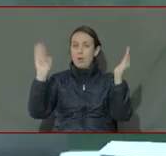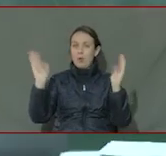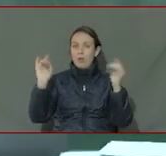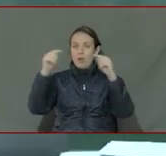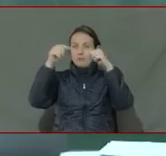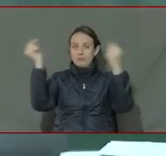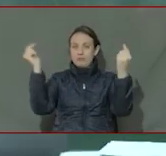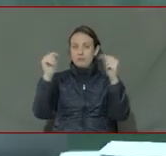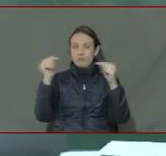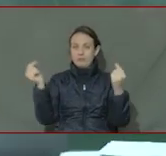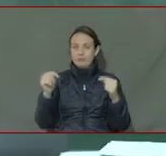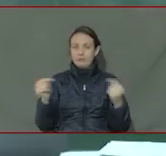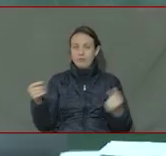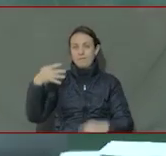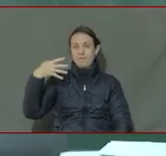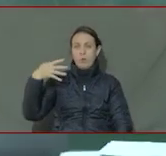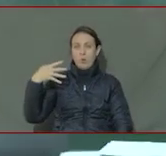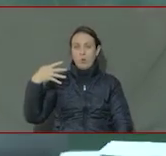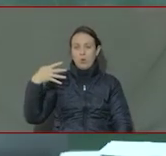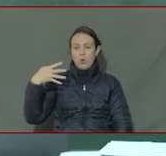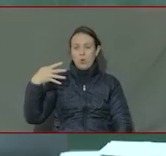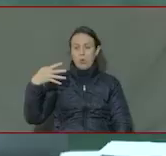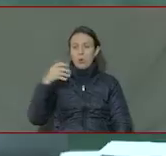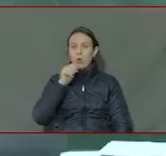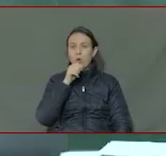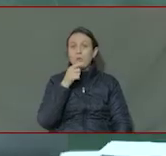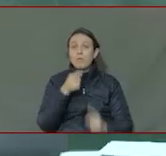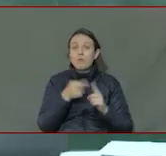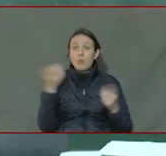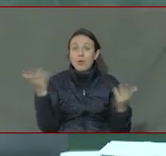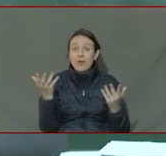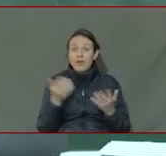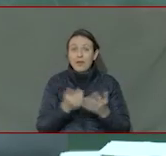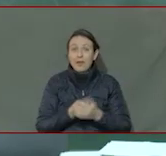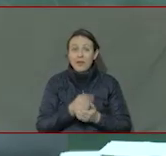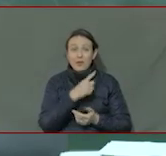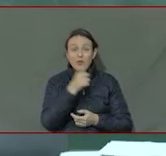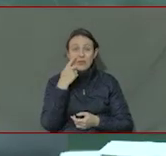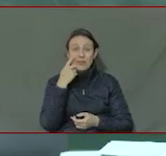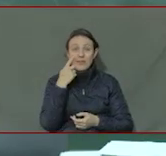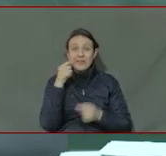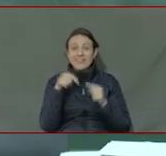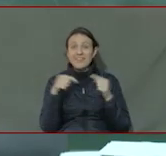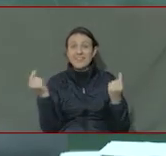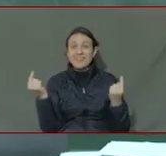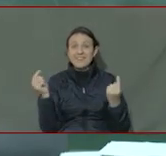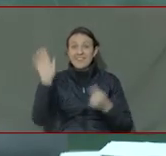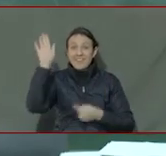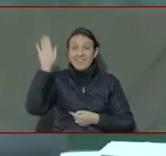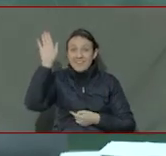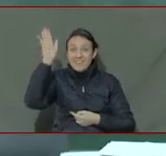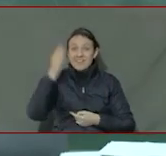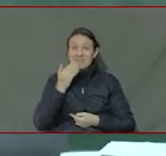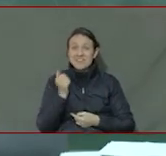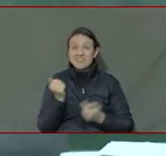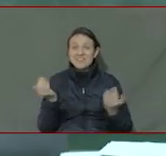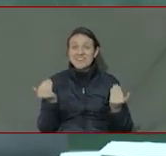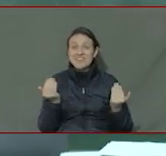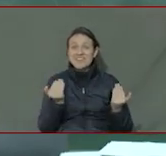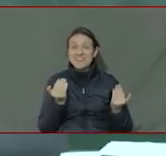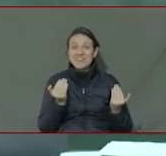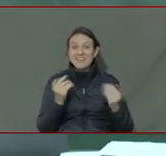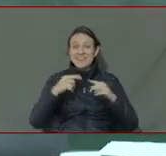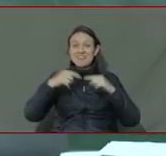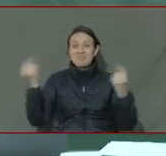differences. Where will you find the answers? Look there. Who can spot the difference? Please raise the hand. Who can spot